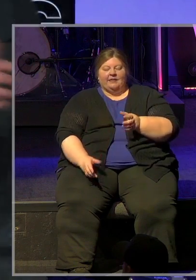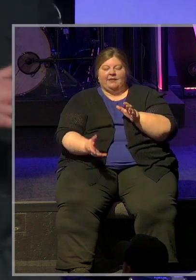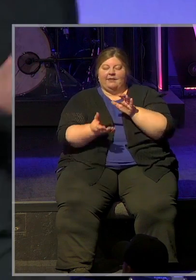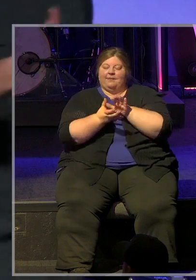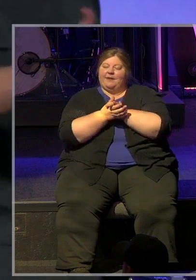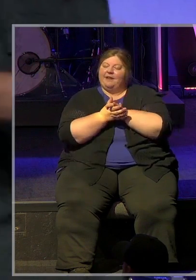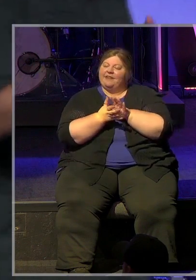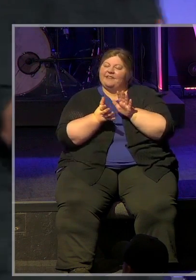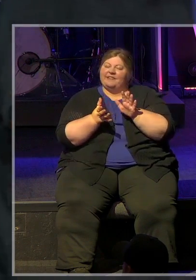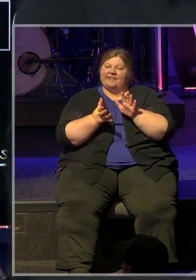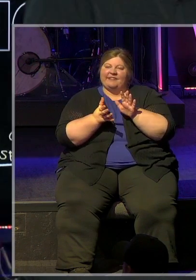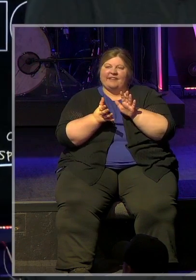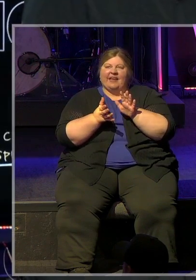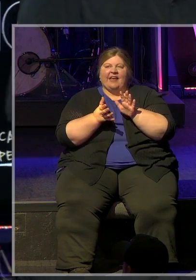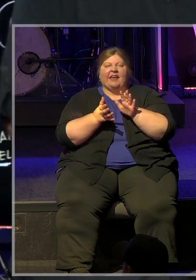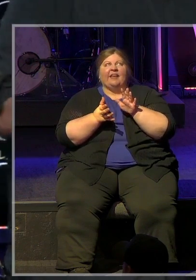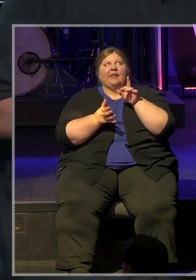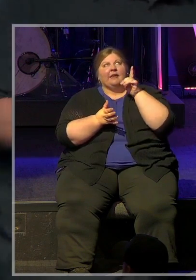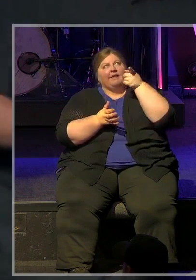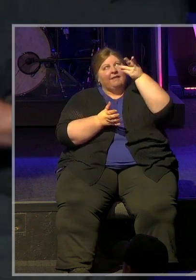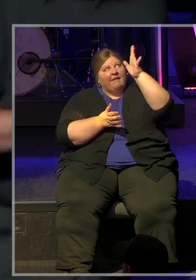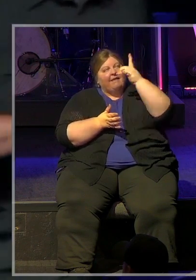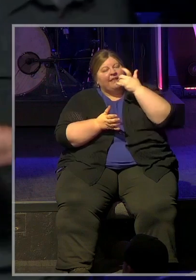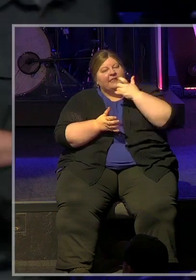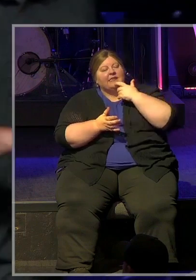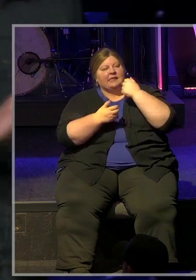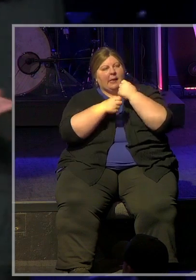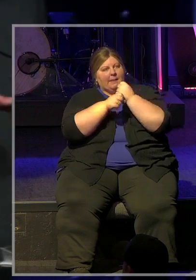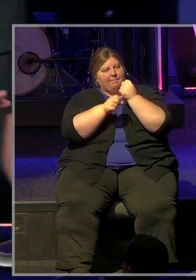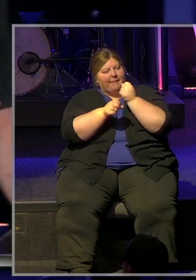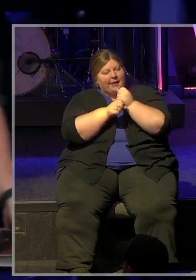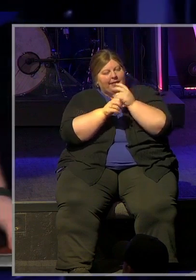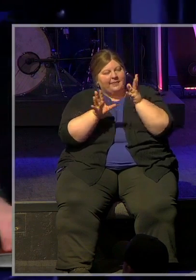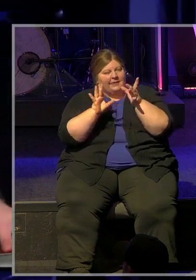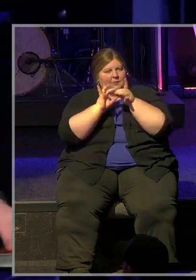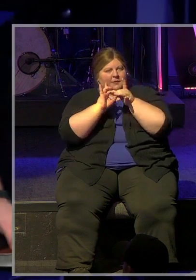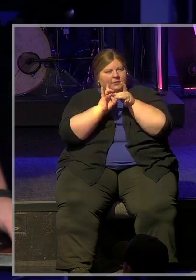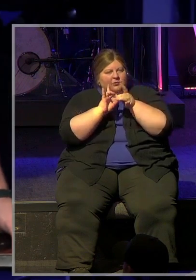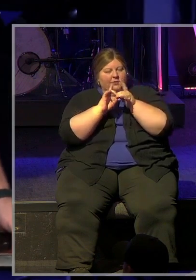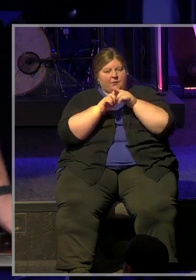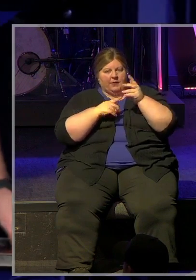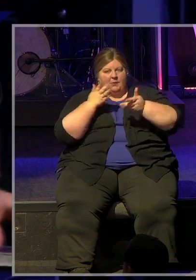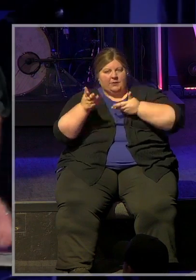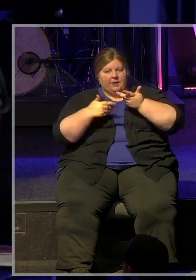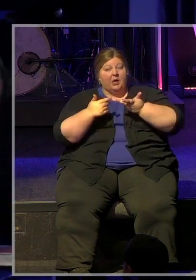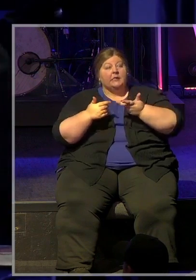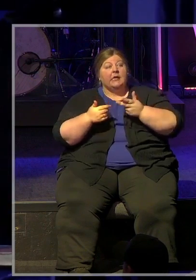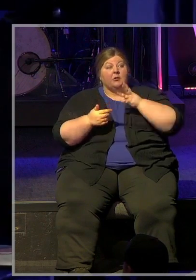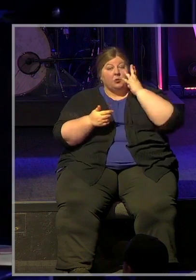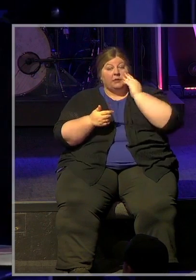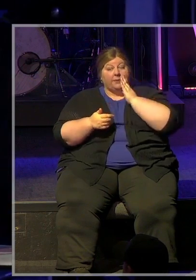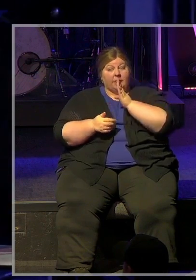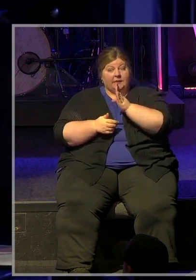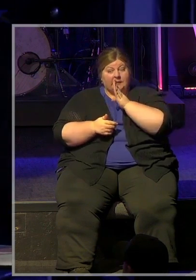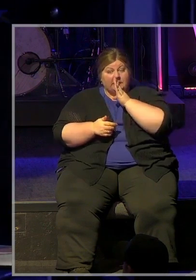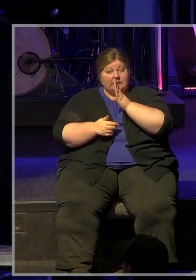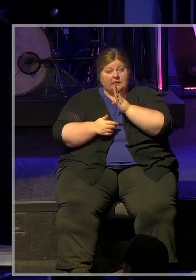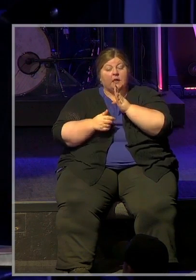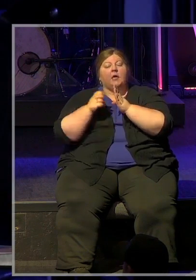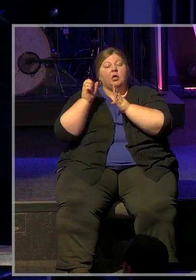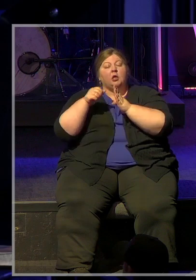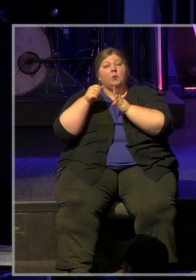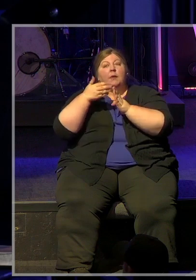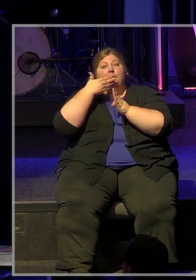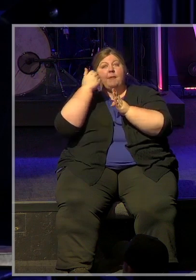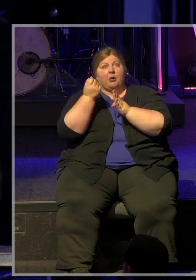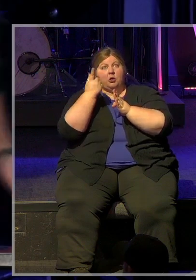I've created this thing to invite you in so that as you experience it horizontally, you may better understand my relationship with